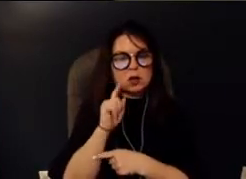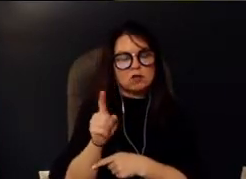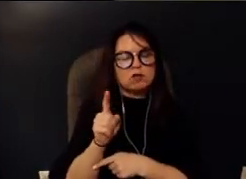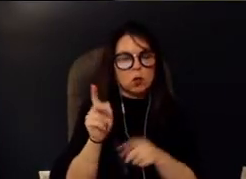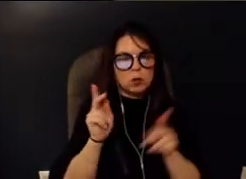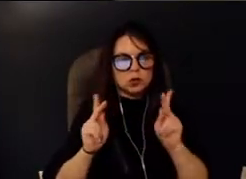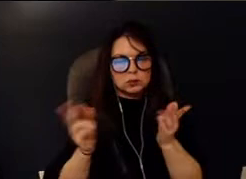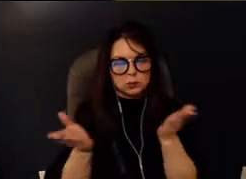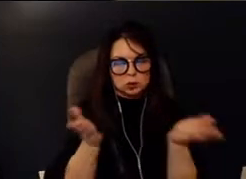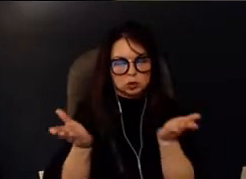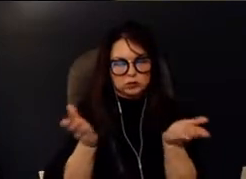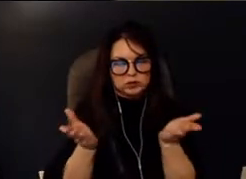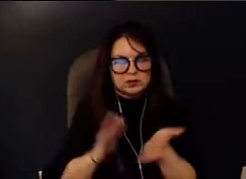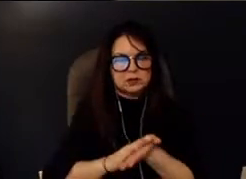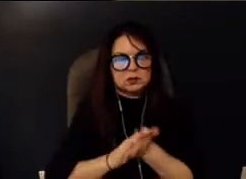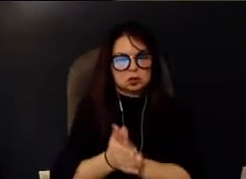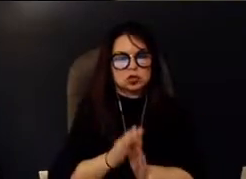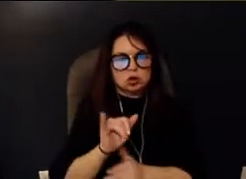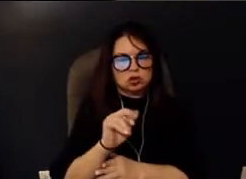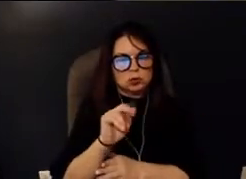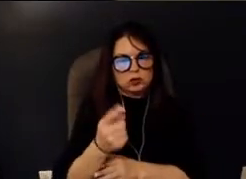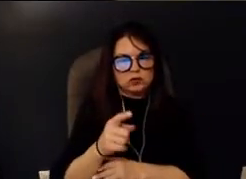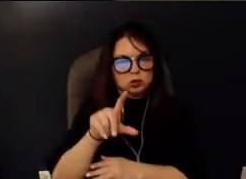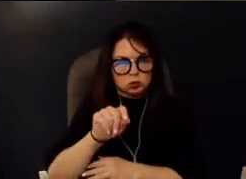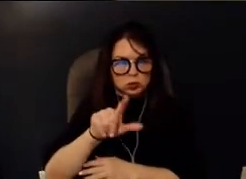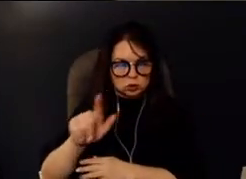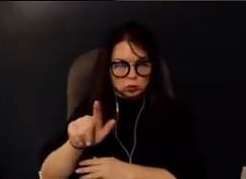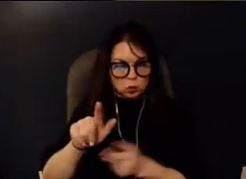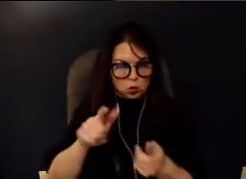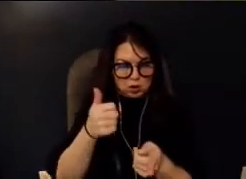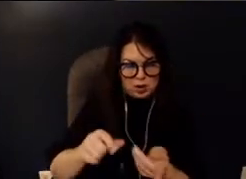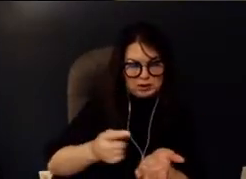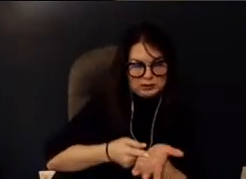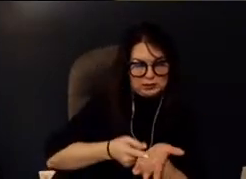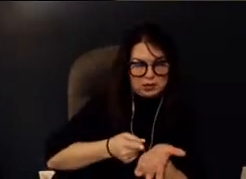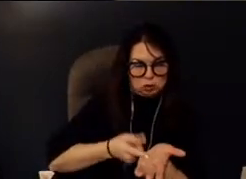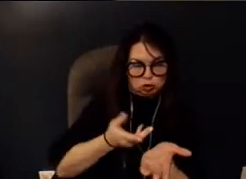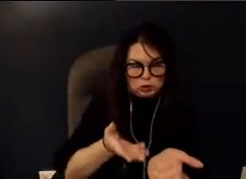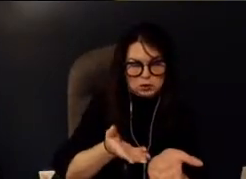1st, 2021. Is there any discussion on this motion?